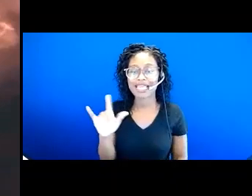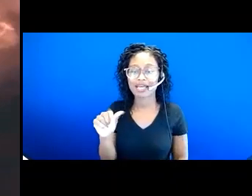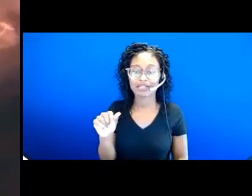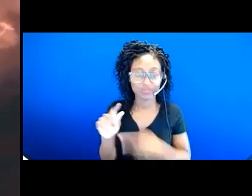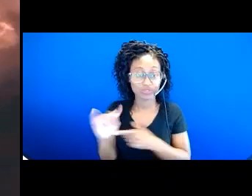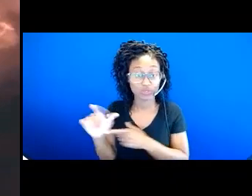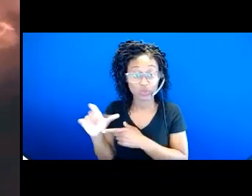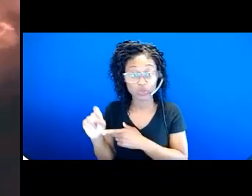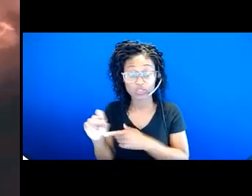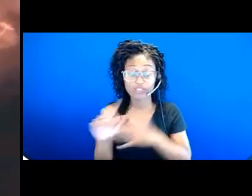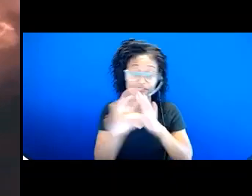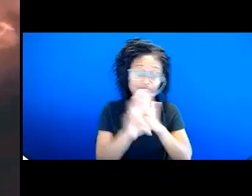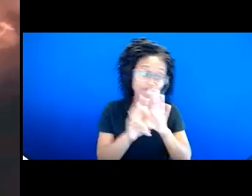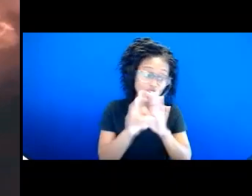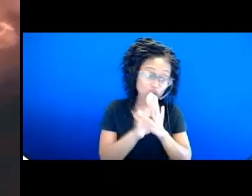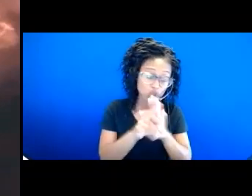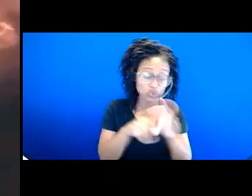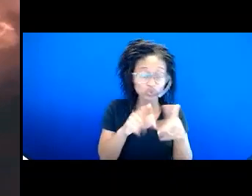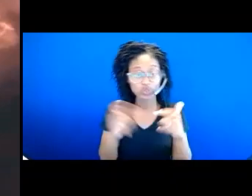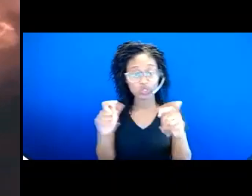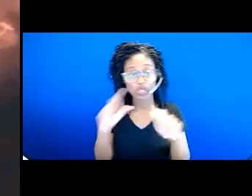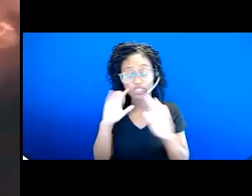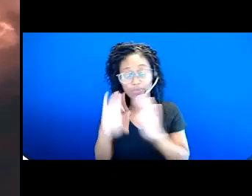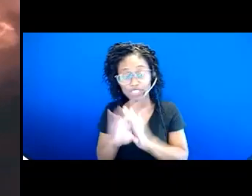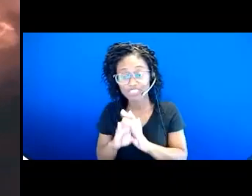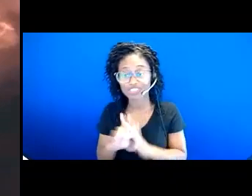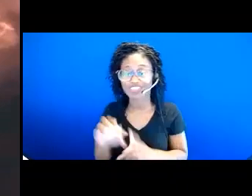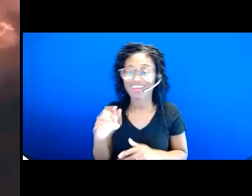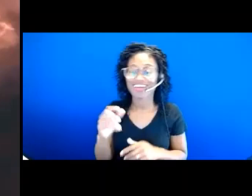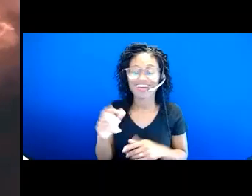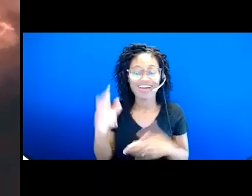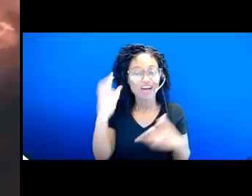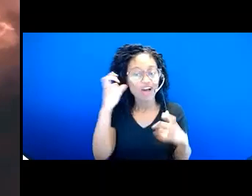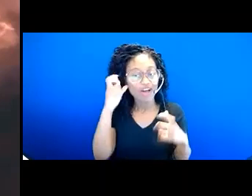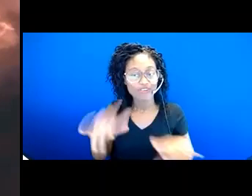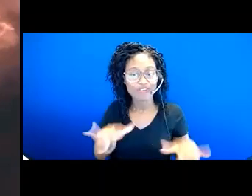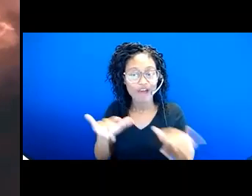large images, and audio files and external links.